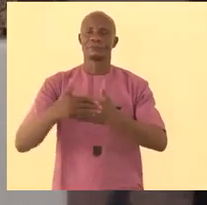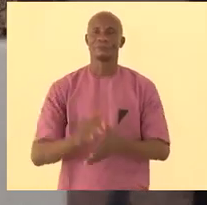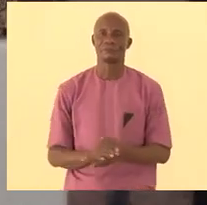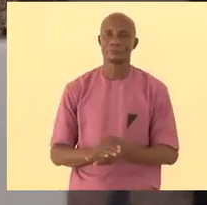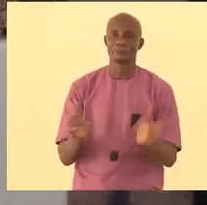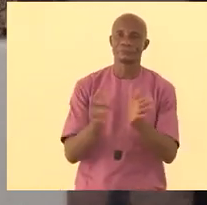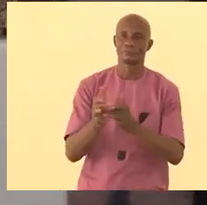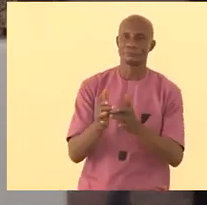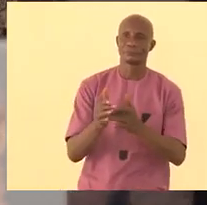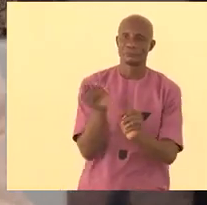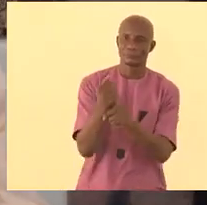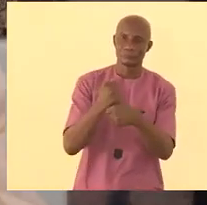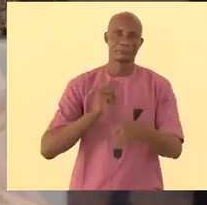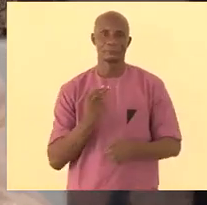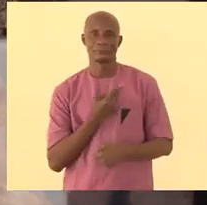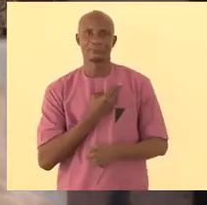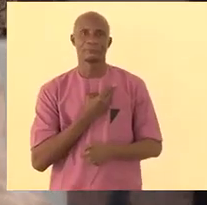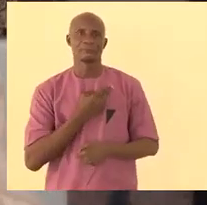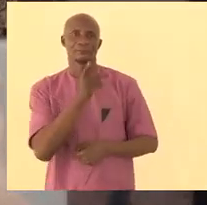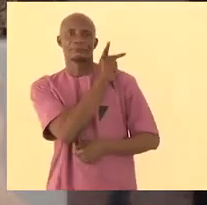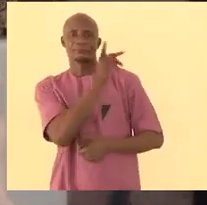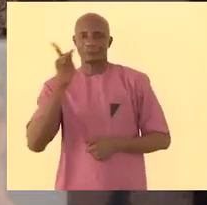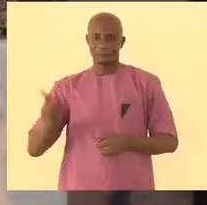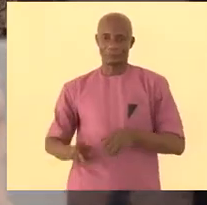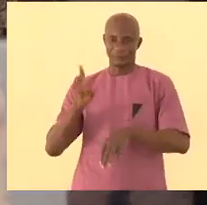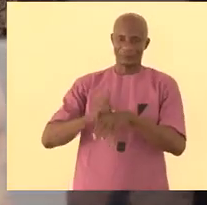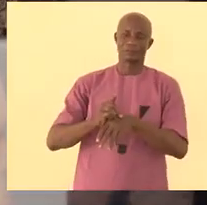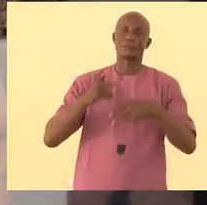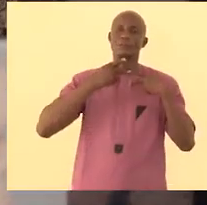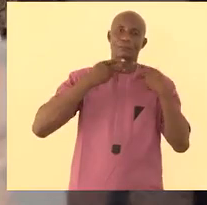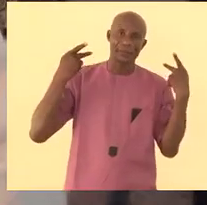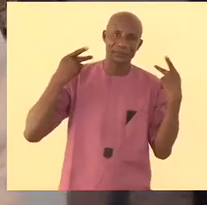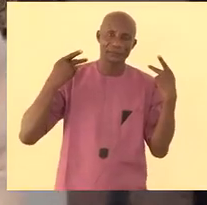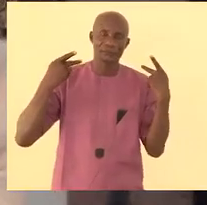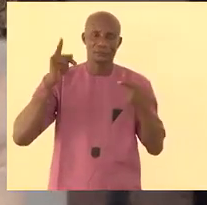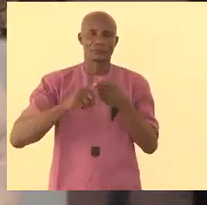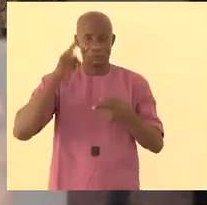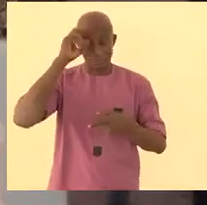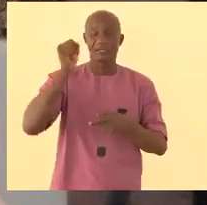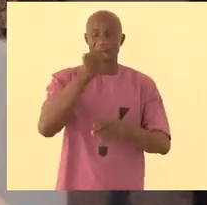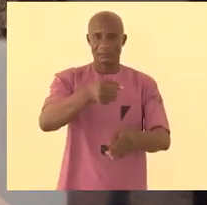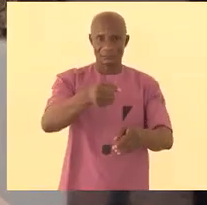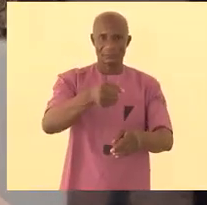Next, Jesus made us a kingdom, priests to his God.